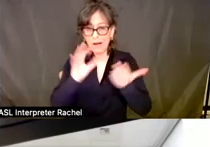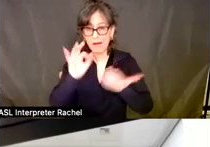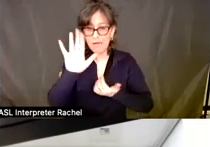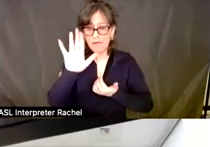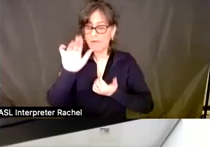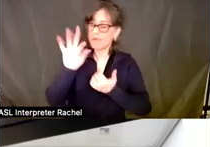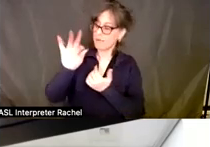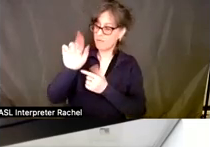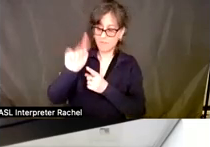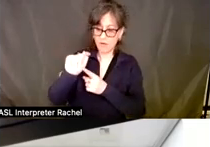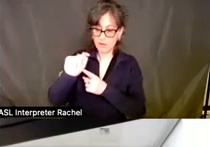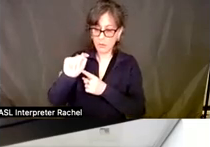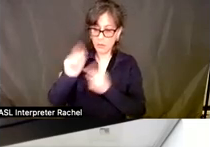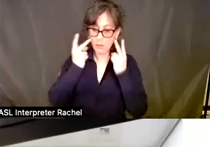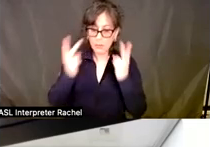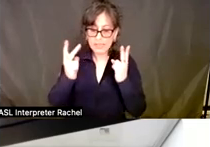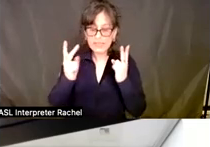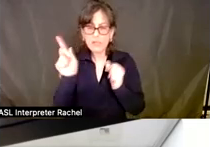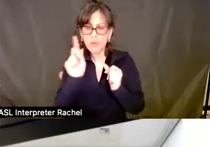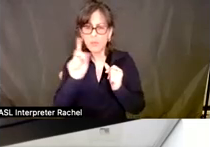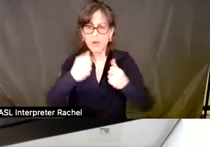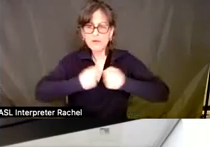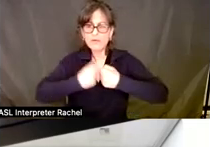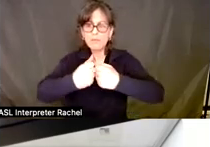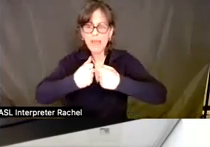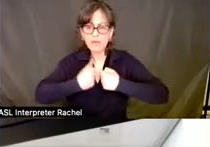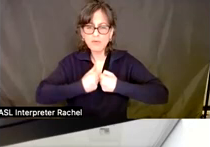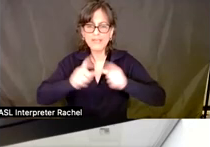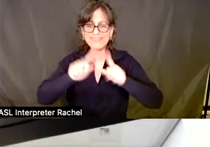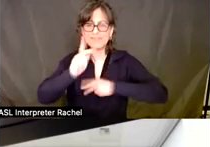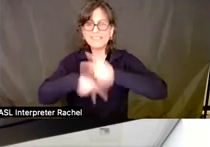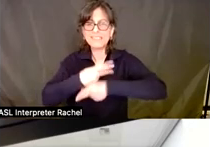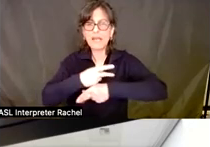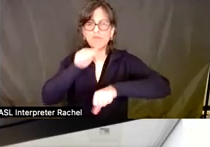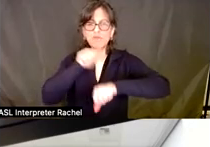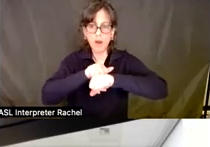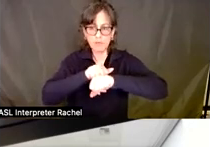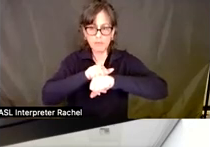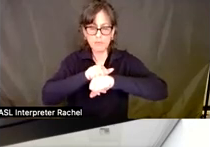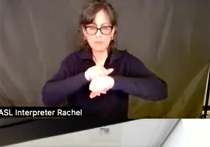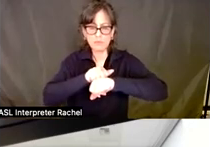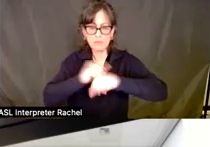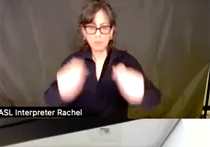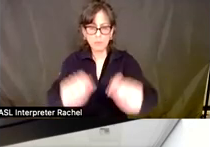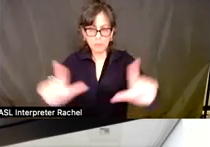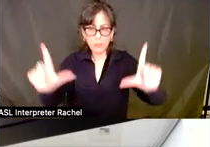that we look for the boundaries between disparate kinds of rock. Next slide will zoom us in.